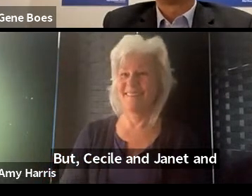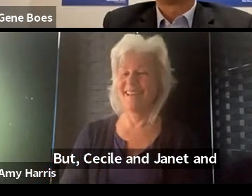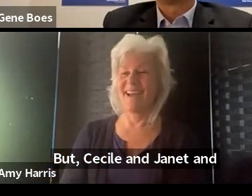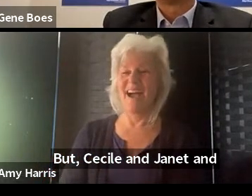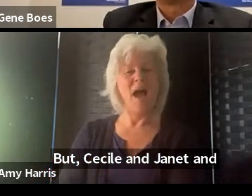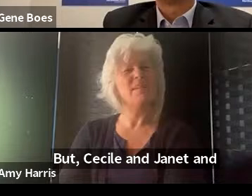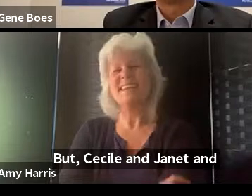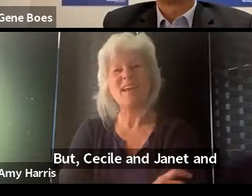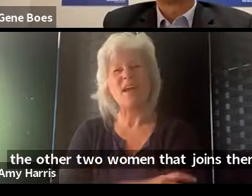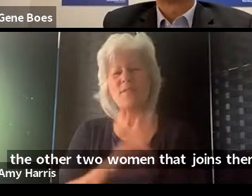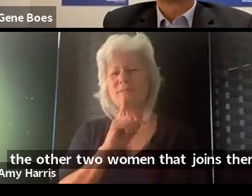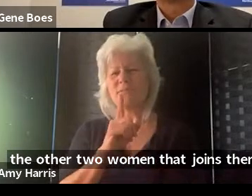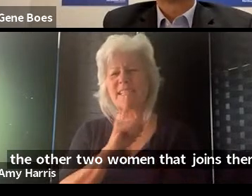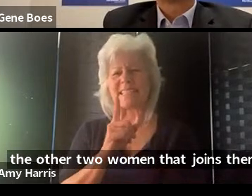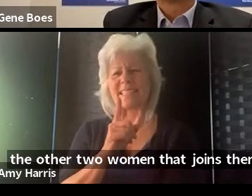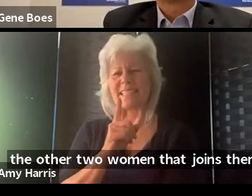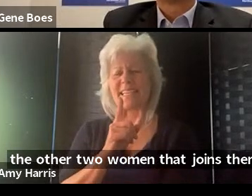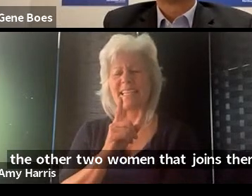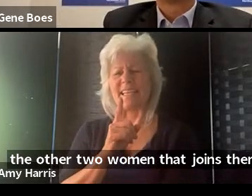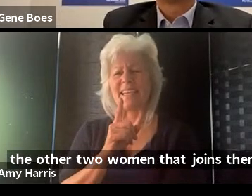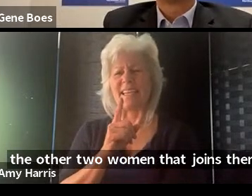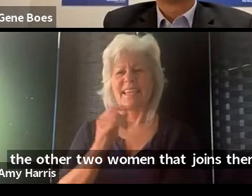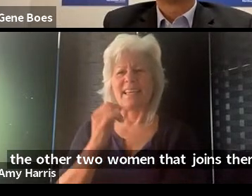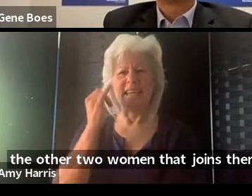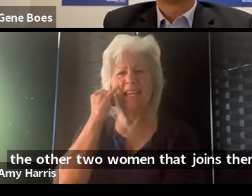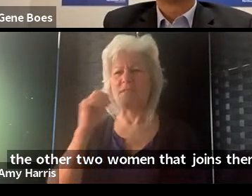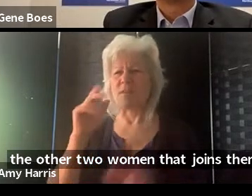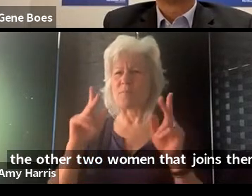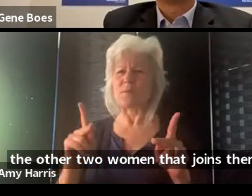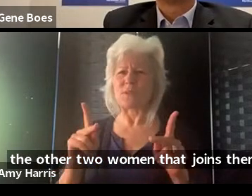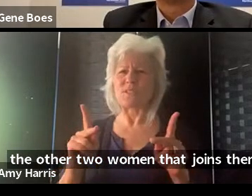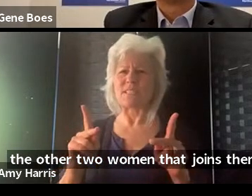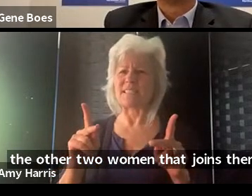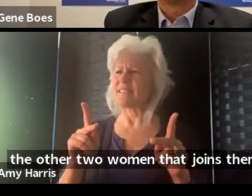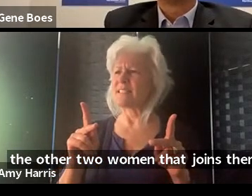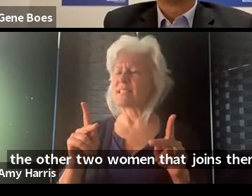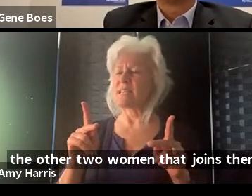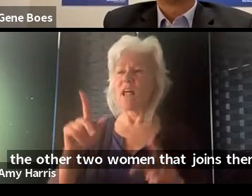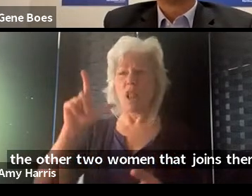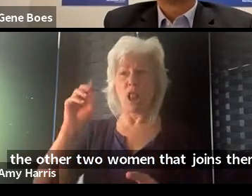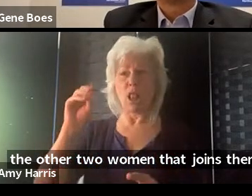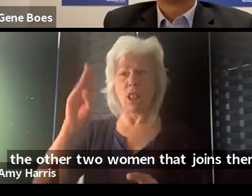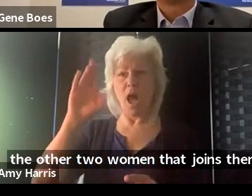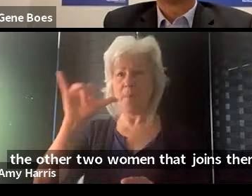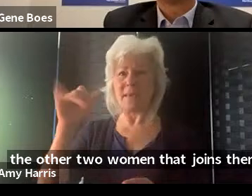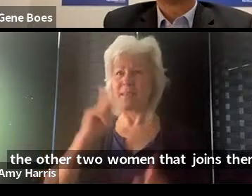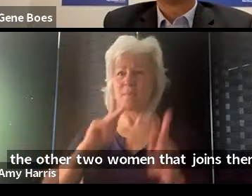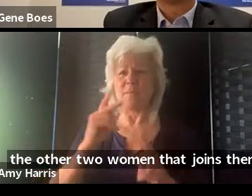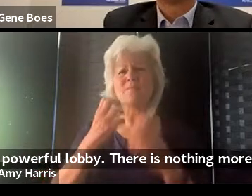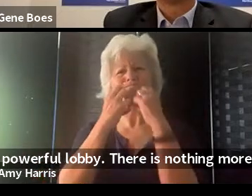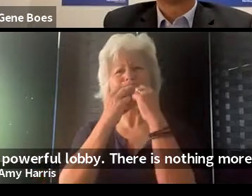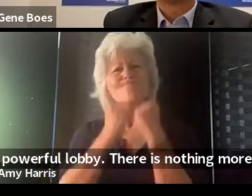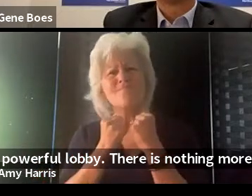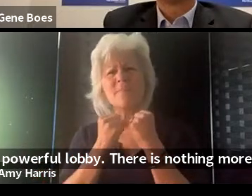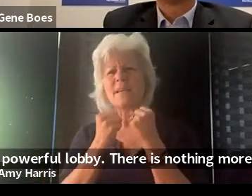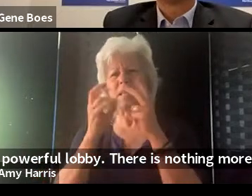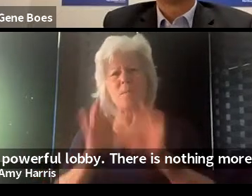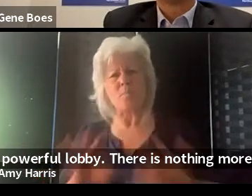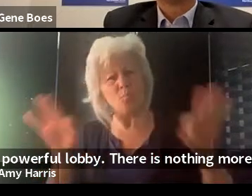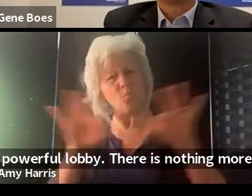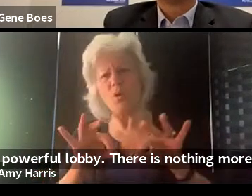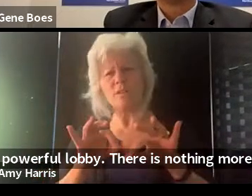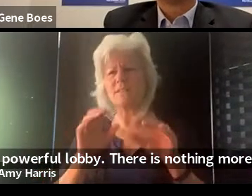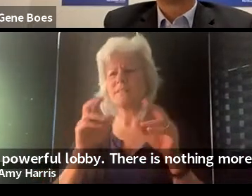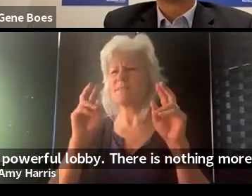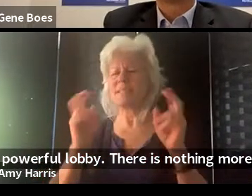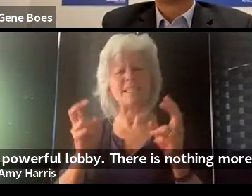more powerful than a true citizens lobby, people who care deeply about an issue and